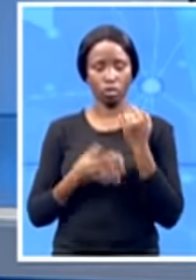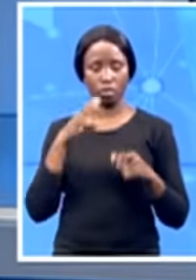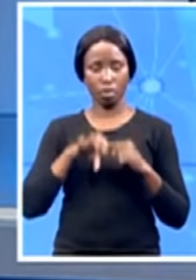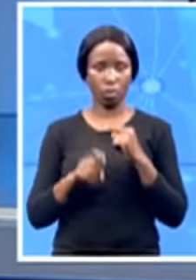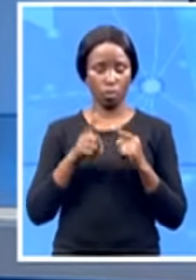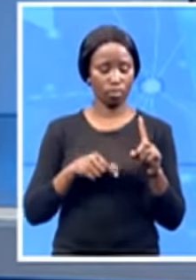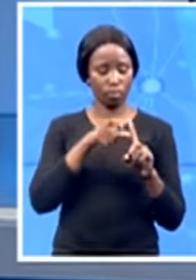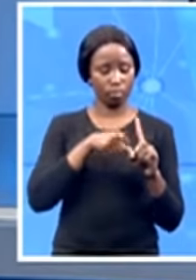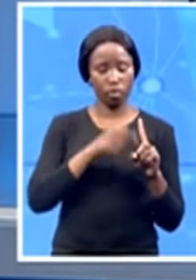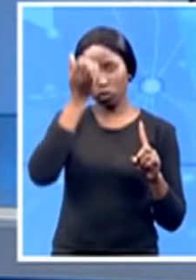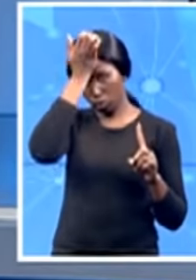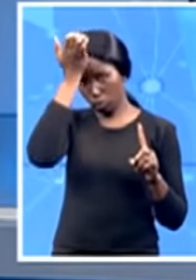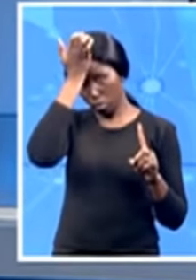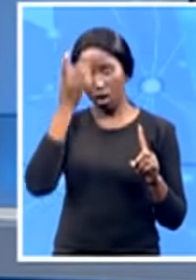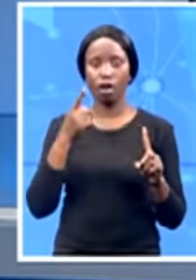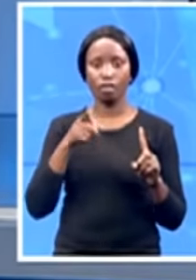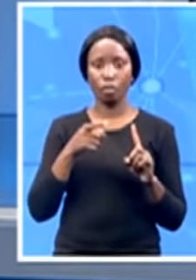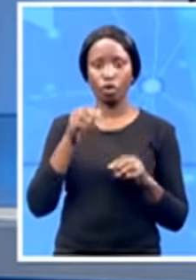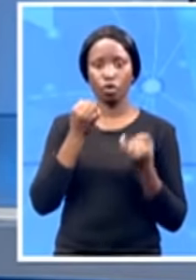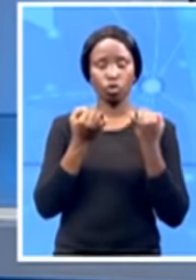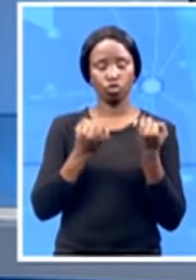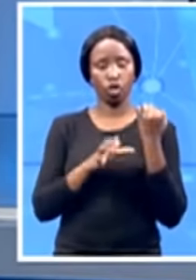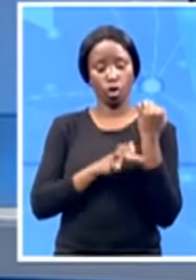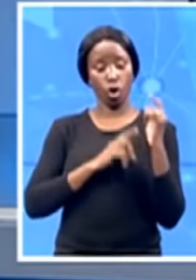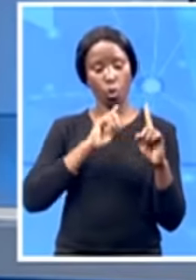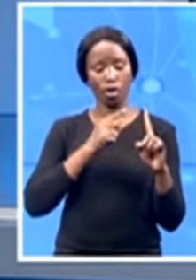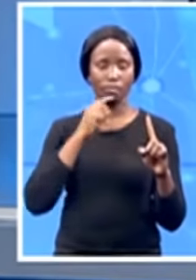Constitutional Court that he appear before the State Capture Commission.